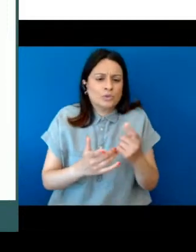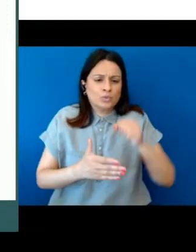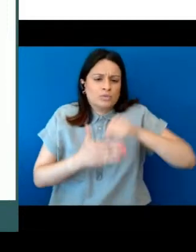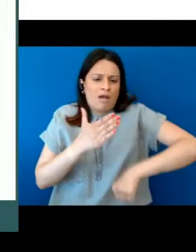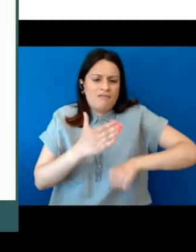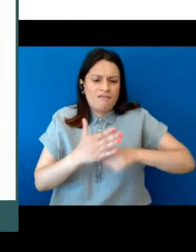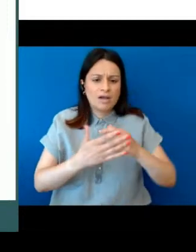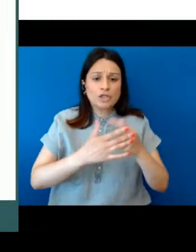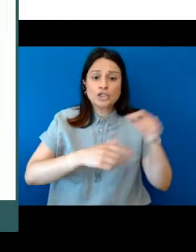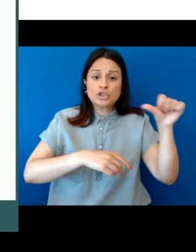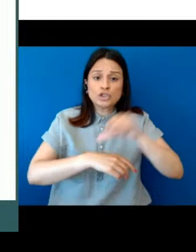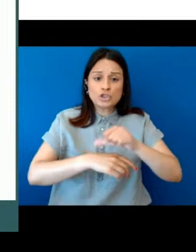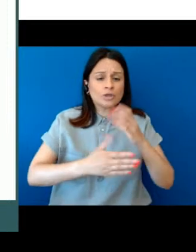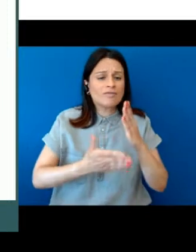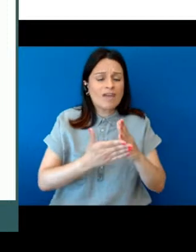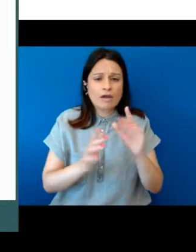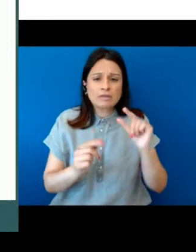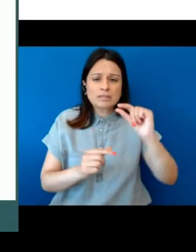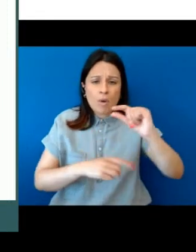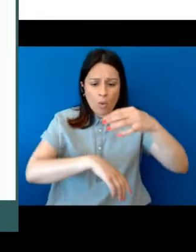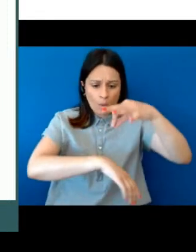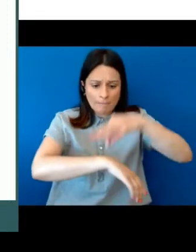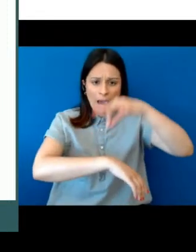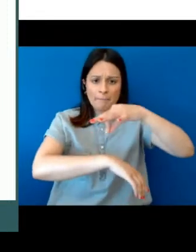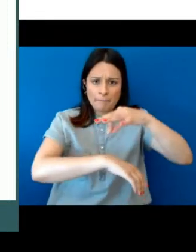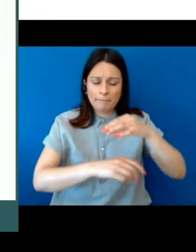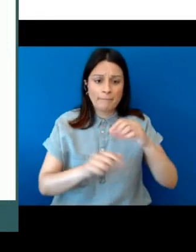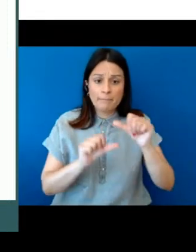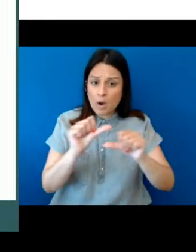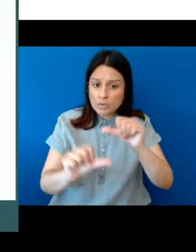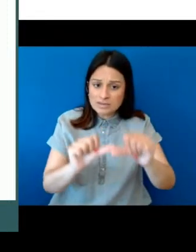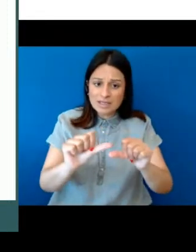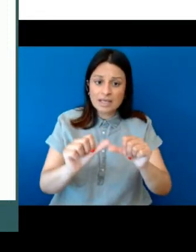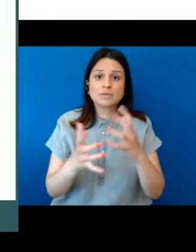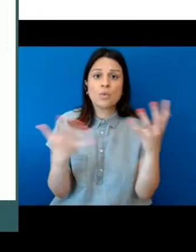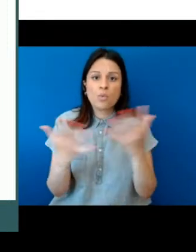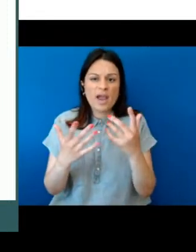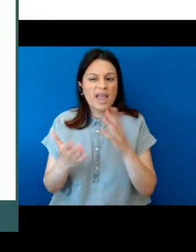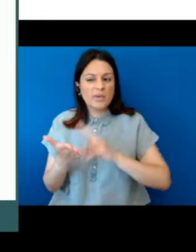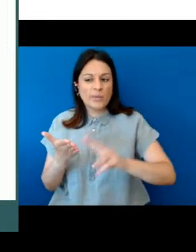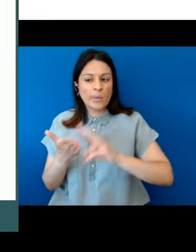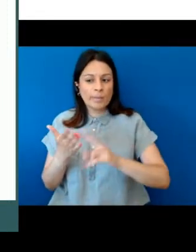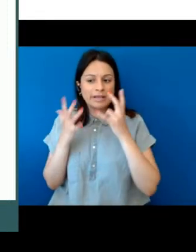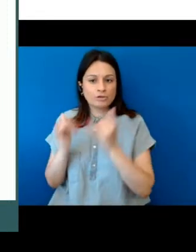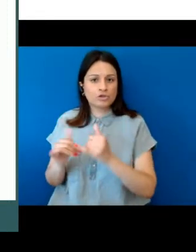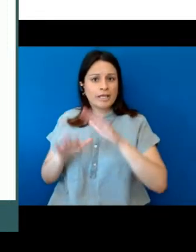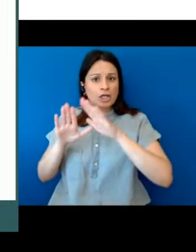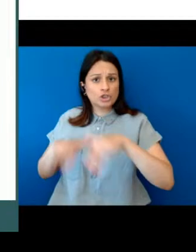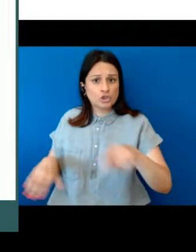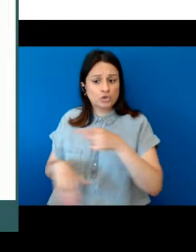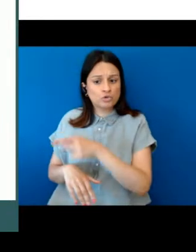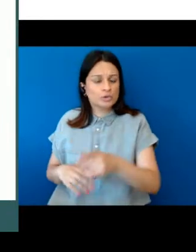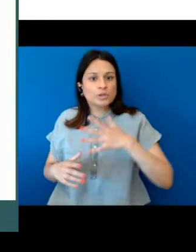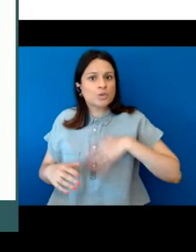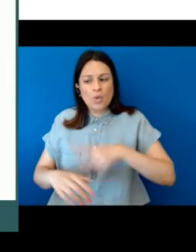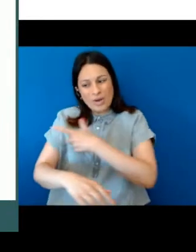pretty minor procedure, and it's often done on children to avoid needing blood tests and so